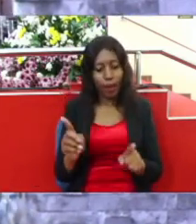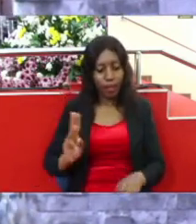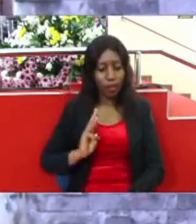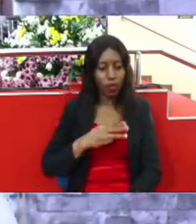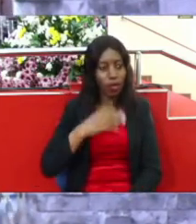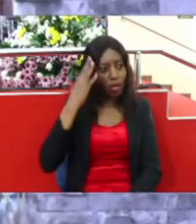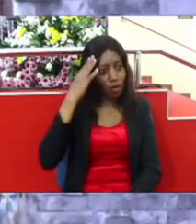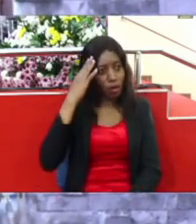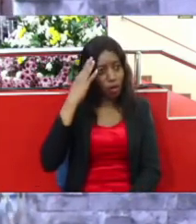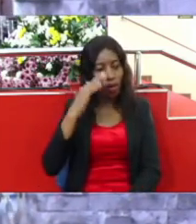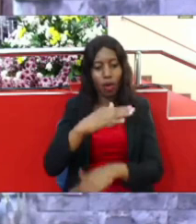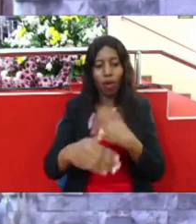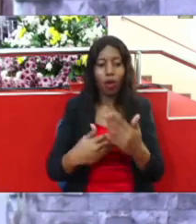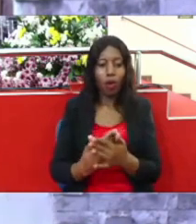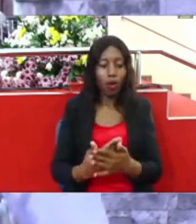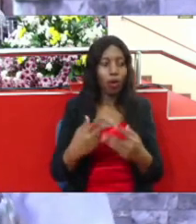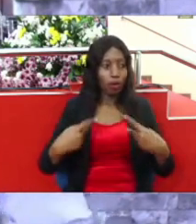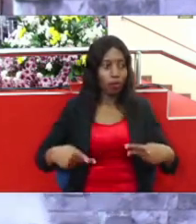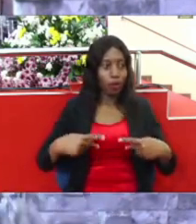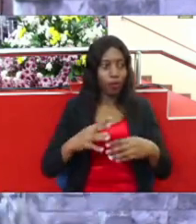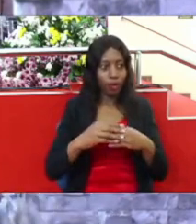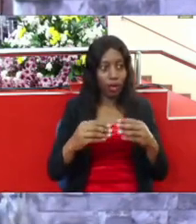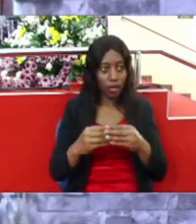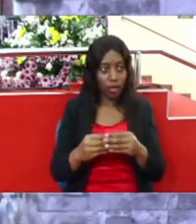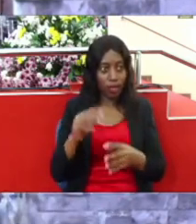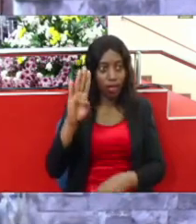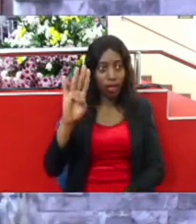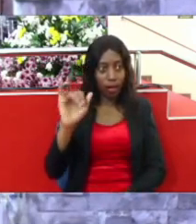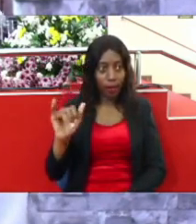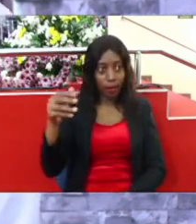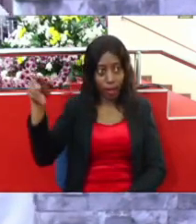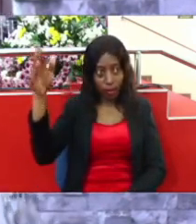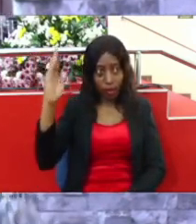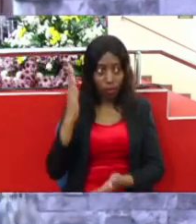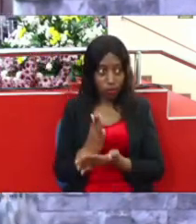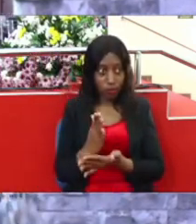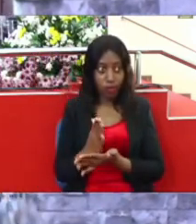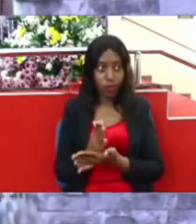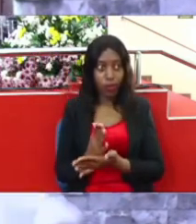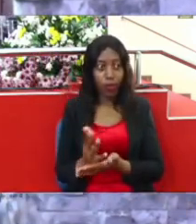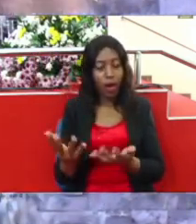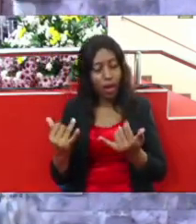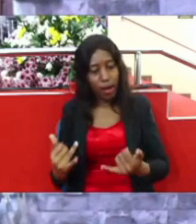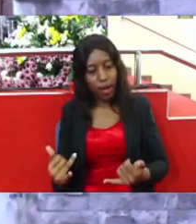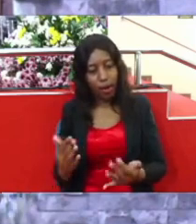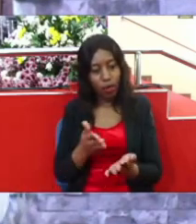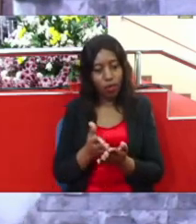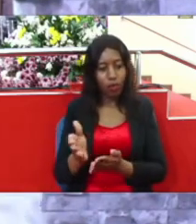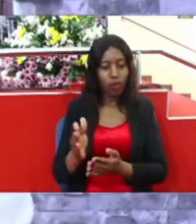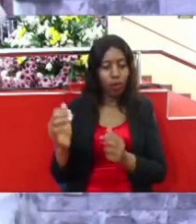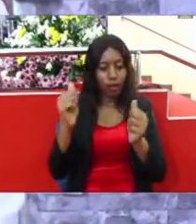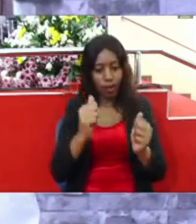created by God. Lakini kila mtu ambaye anaishi ama aliwahi kuishi. And so God in his own sovereign way. Na hivyo basi katika ukuu wake.